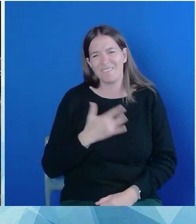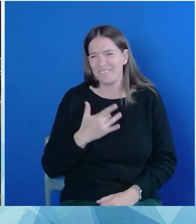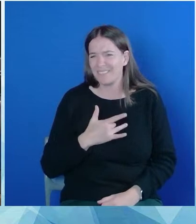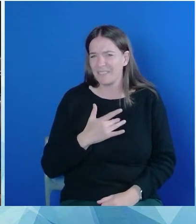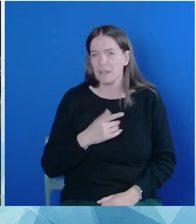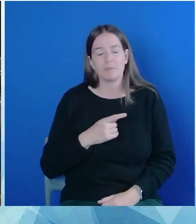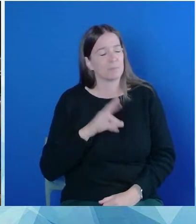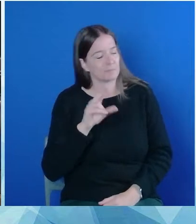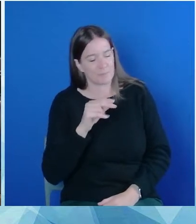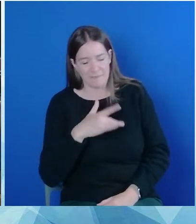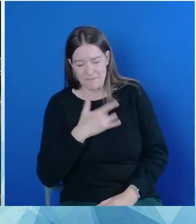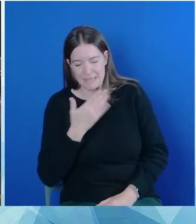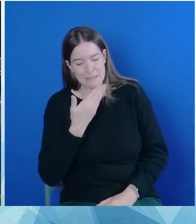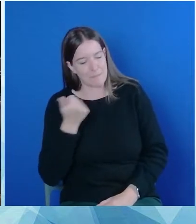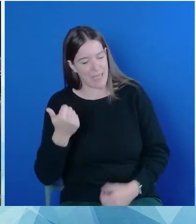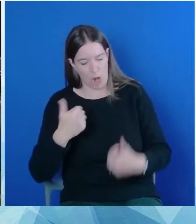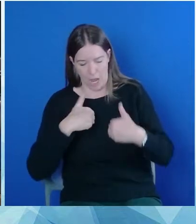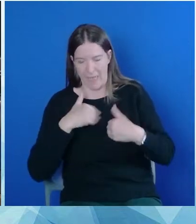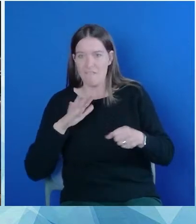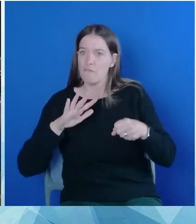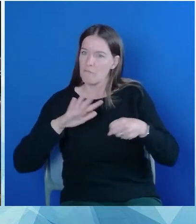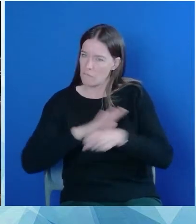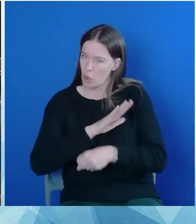board vote rather than